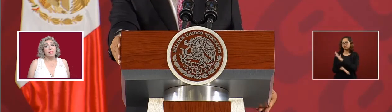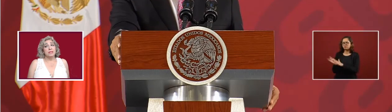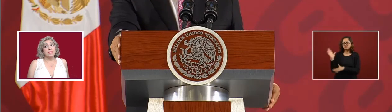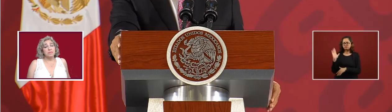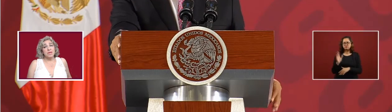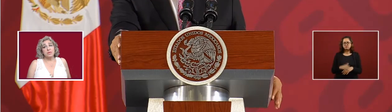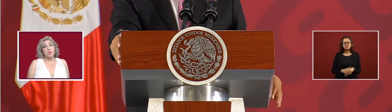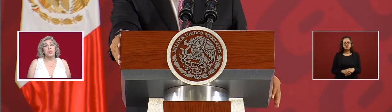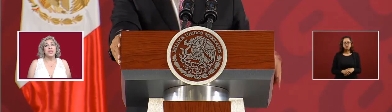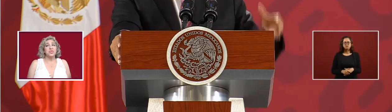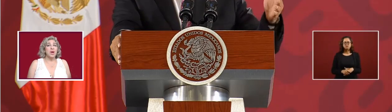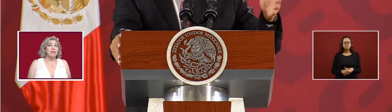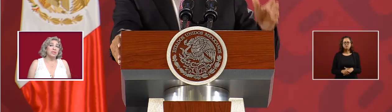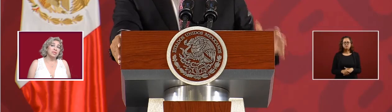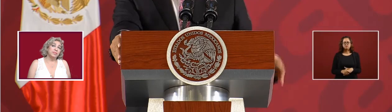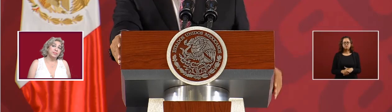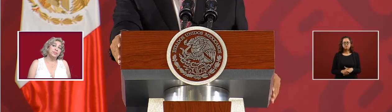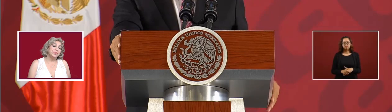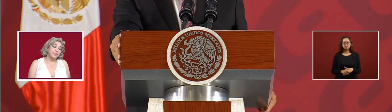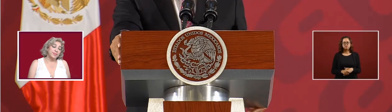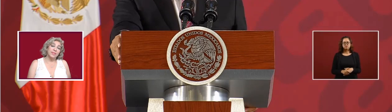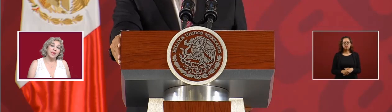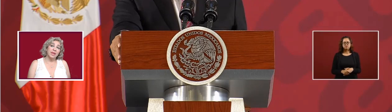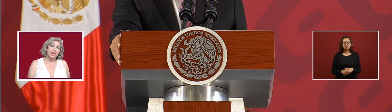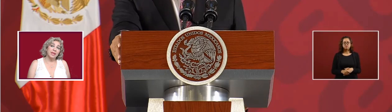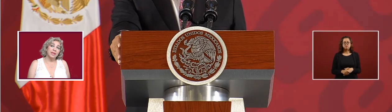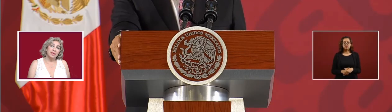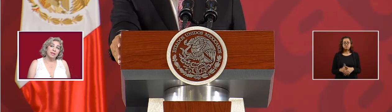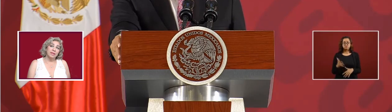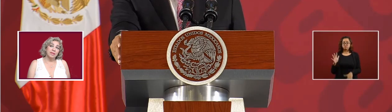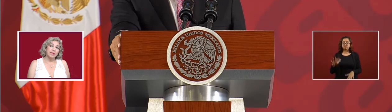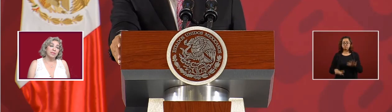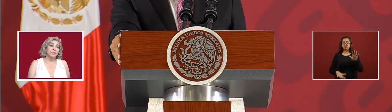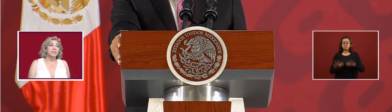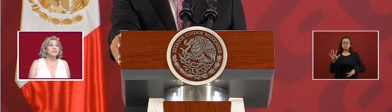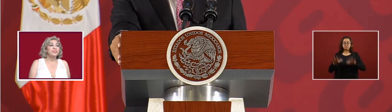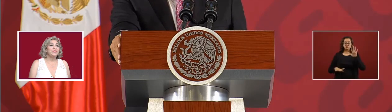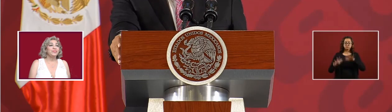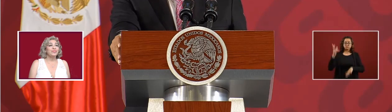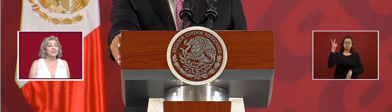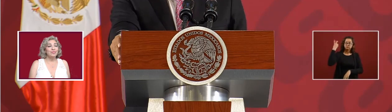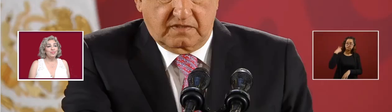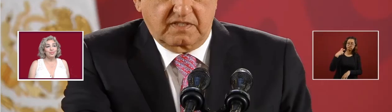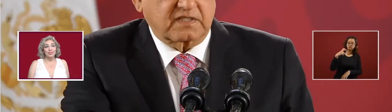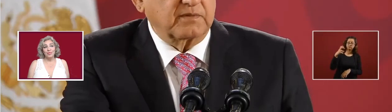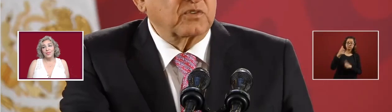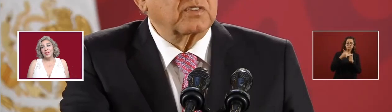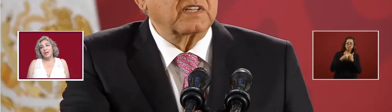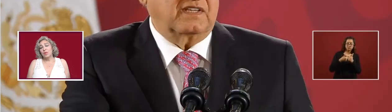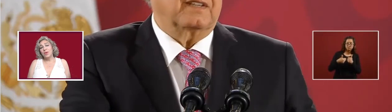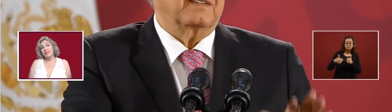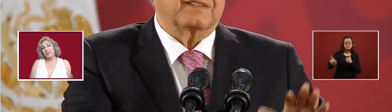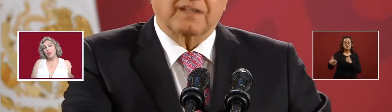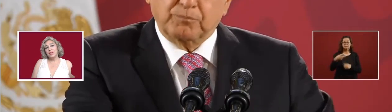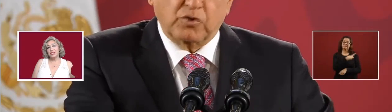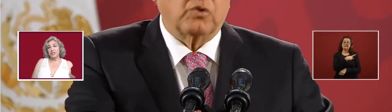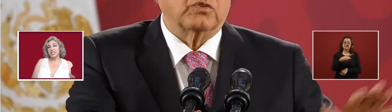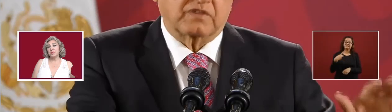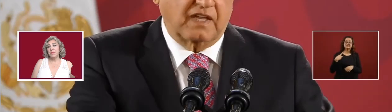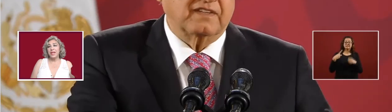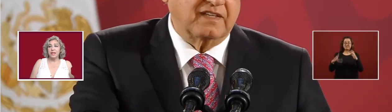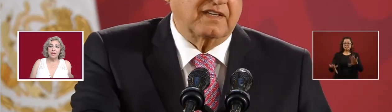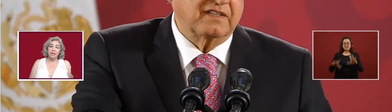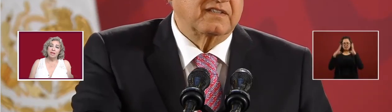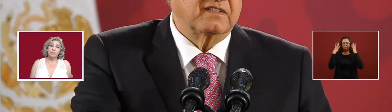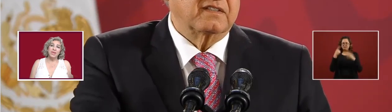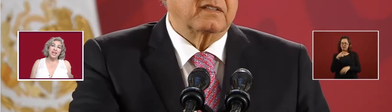And sometimes when we travel, we have to go at a certain